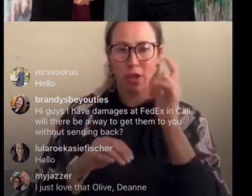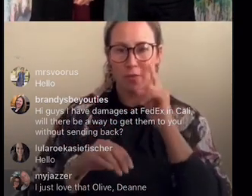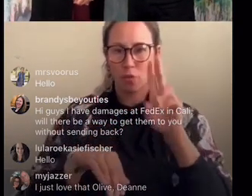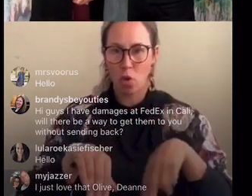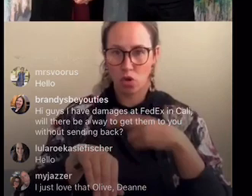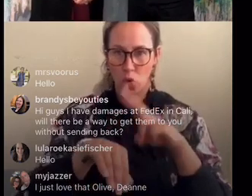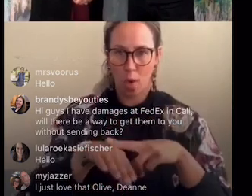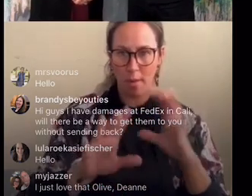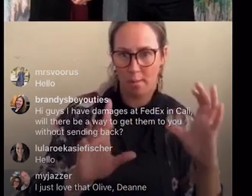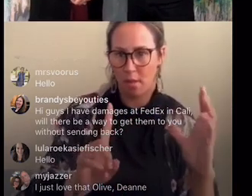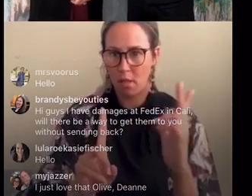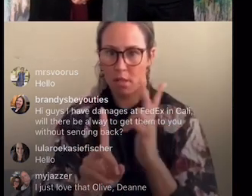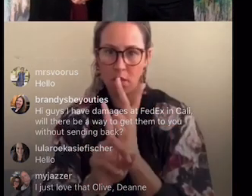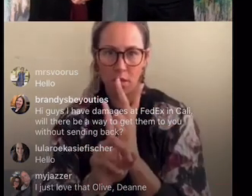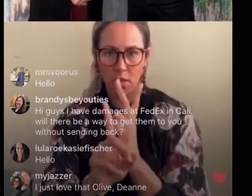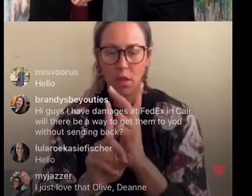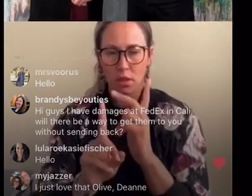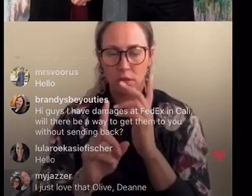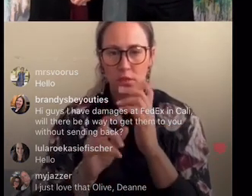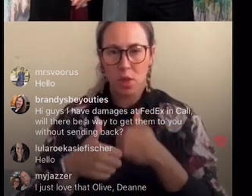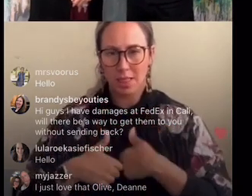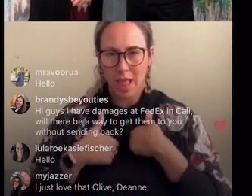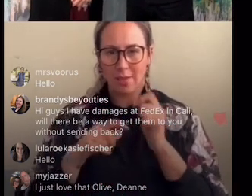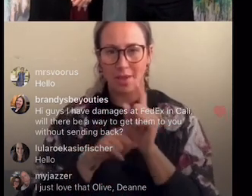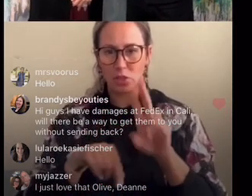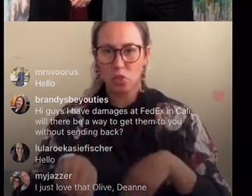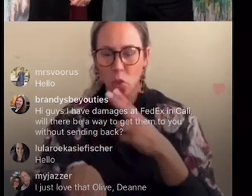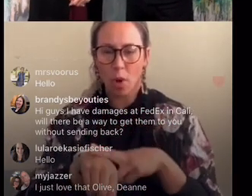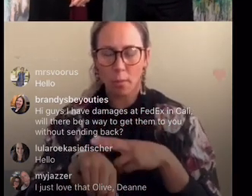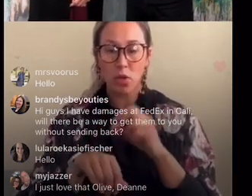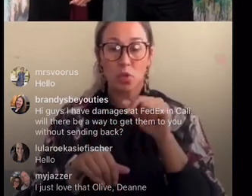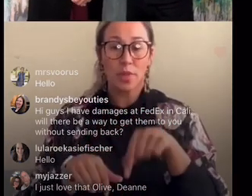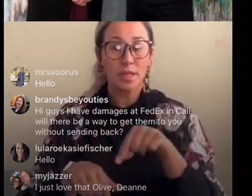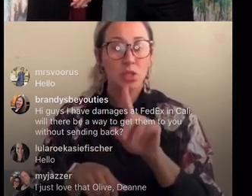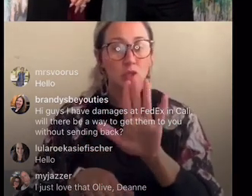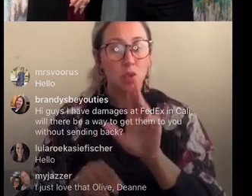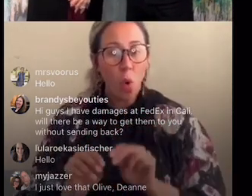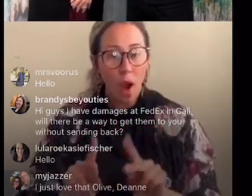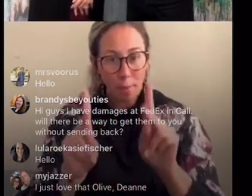to trying to get life back as normal. This is your opportunity